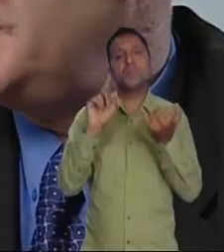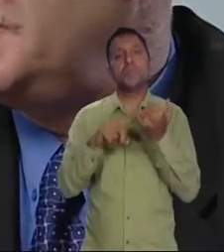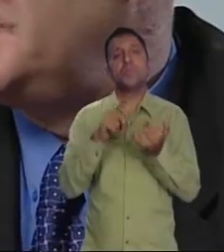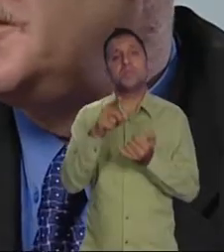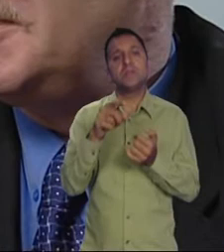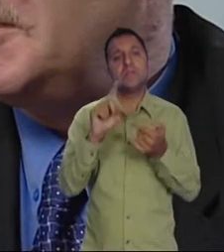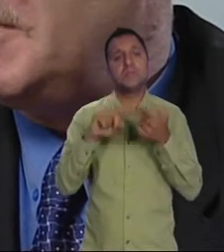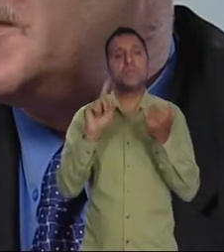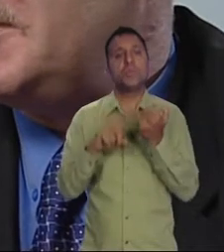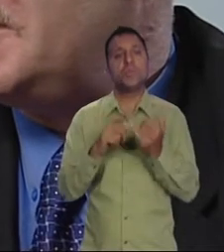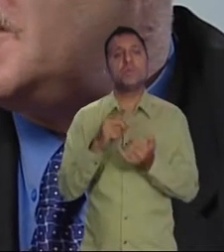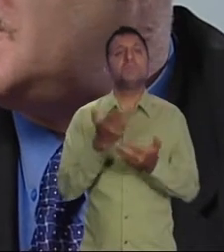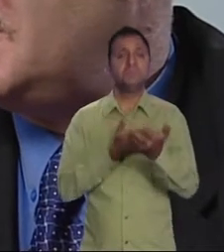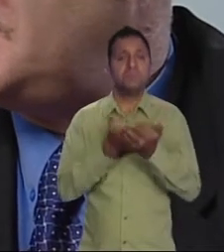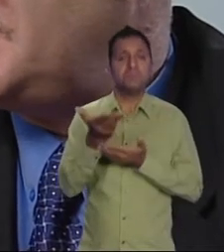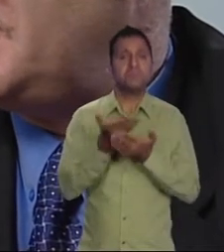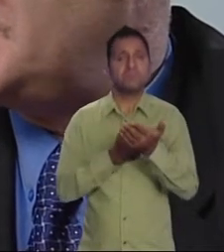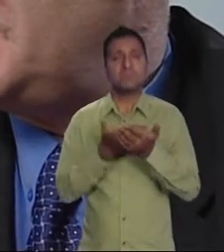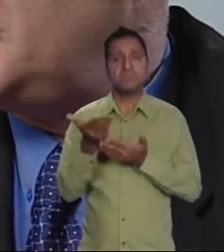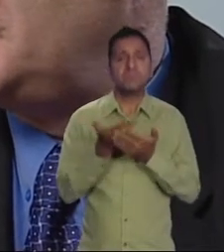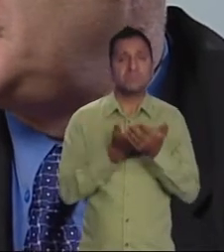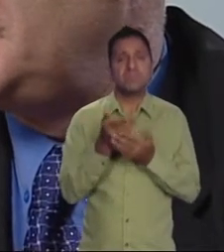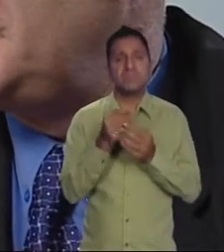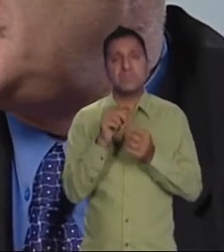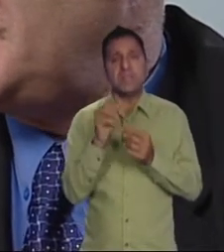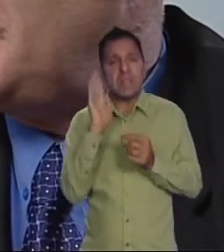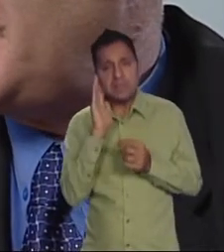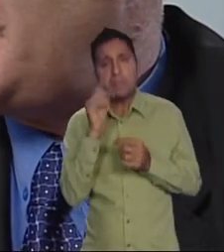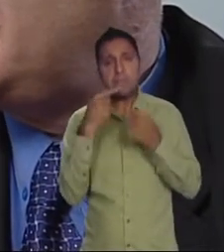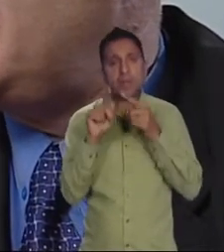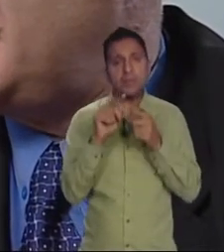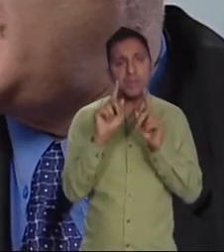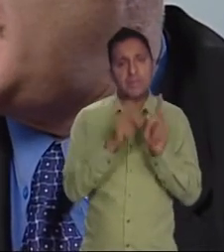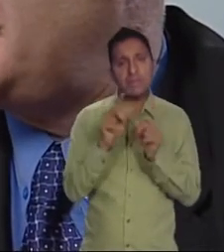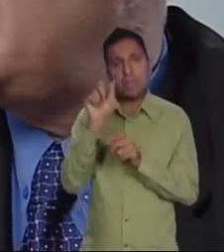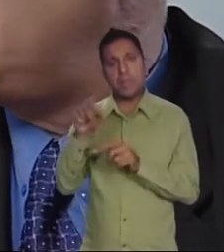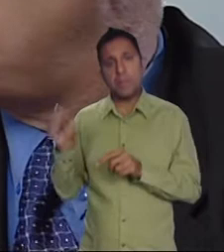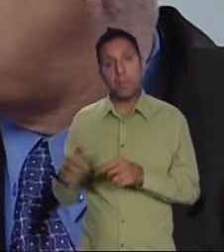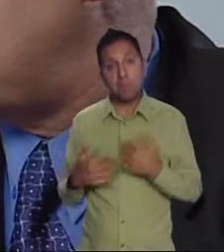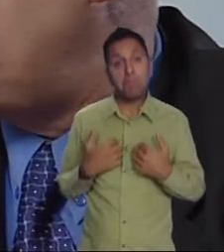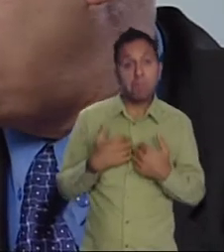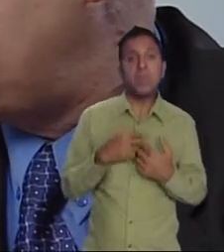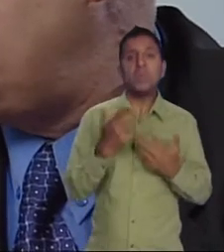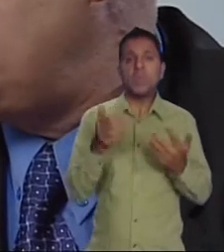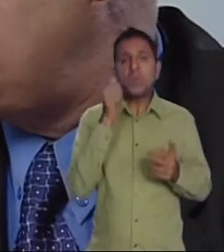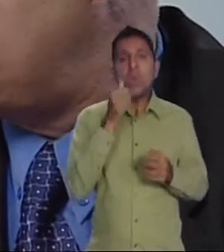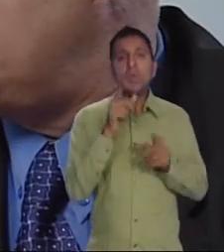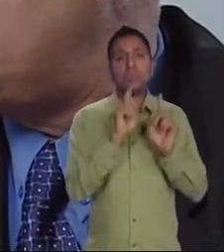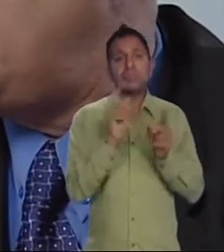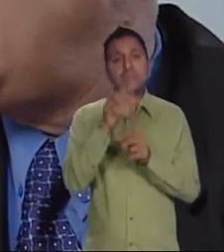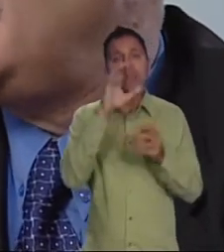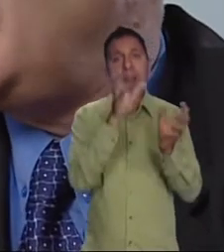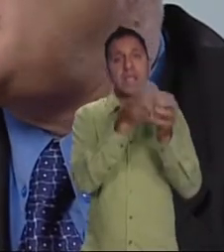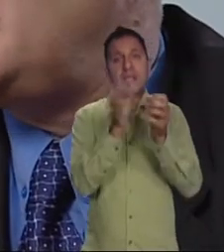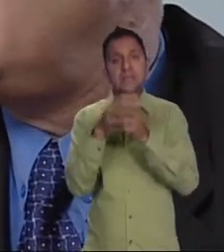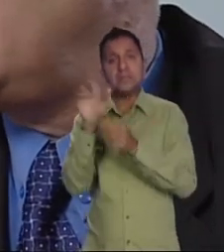listening to the messages that the various people in the various delegations, so we knew what the French delegation were going to